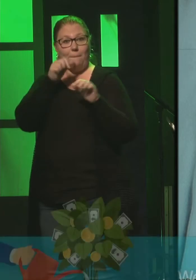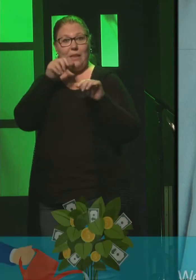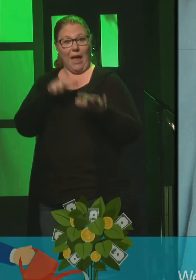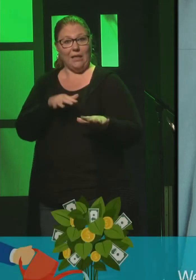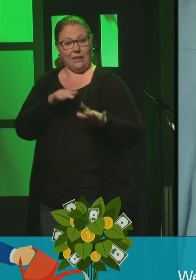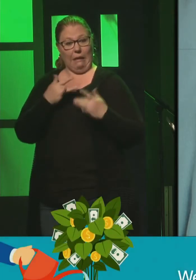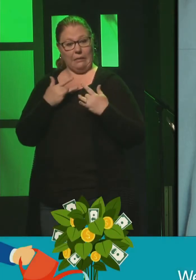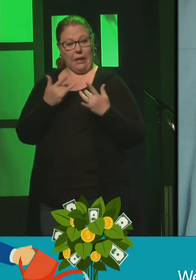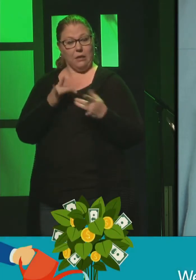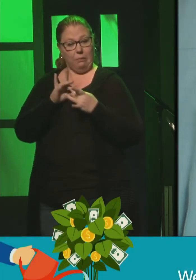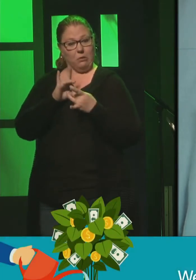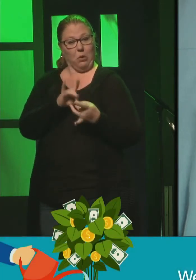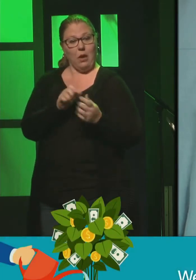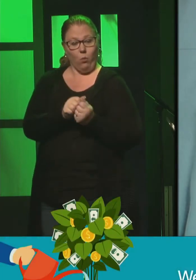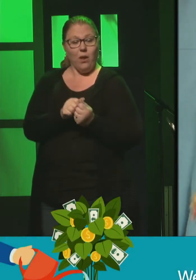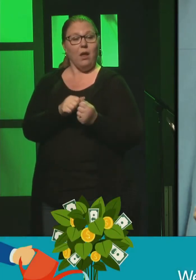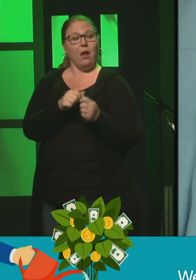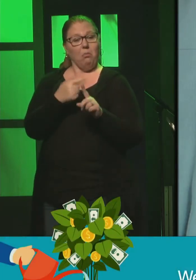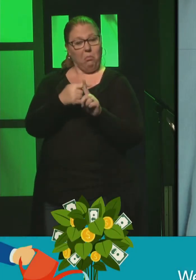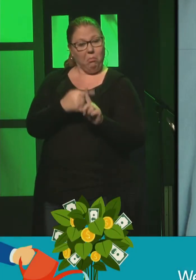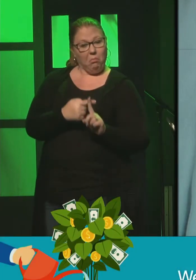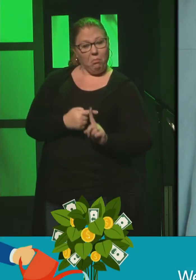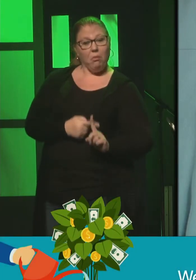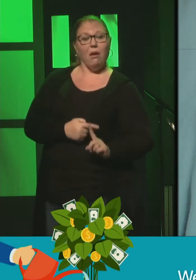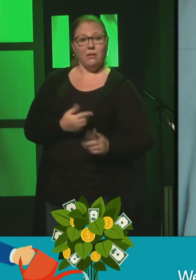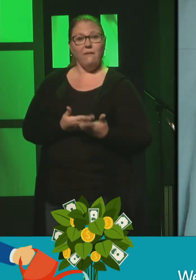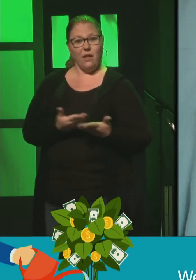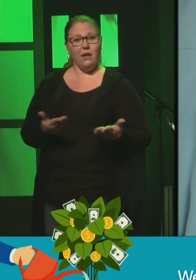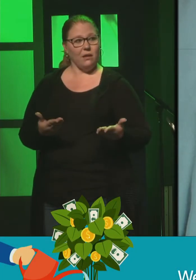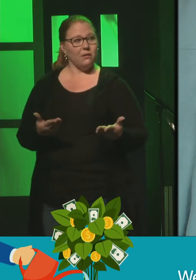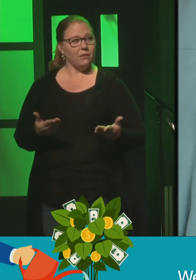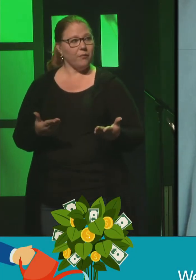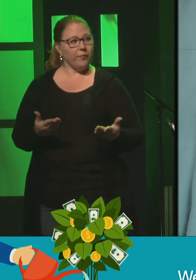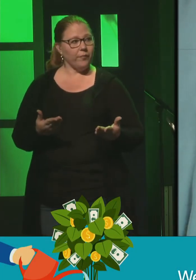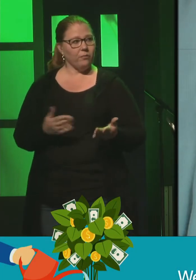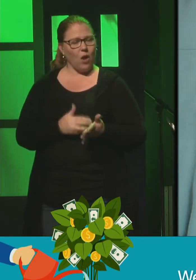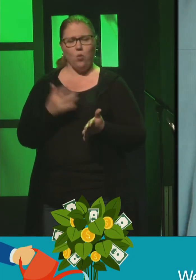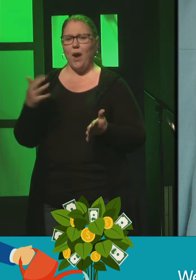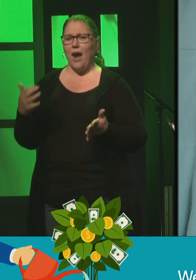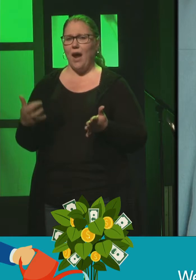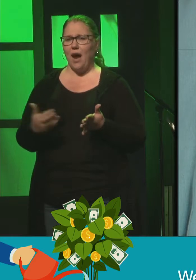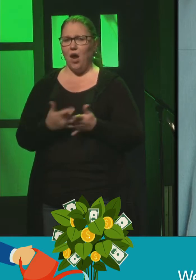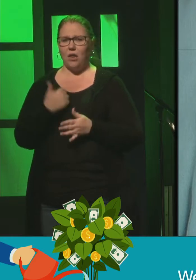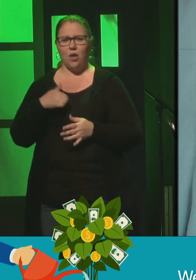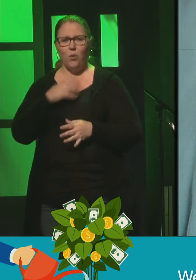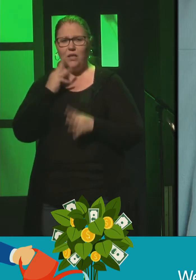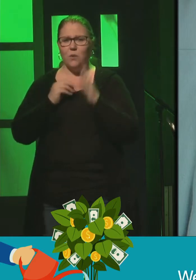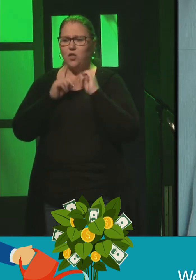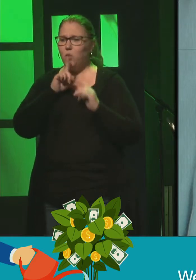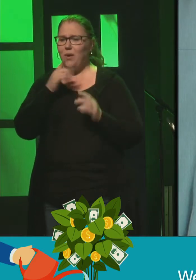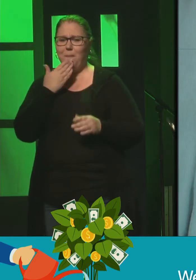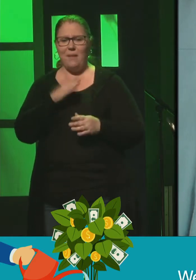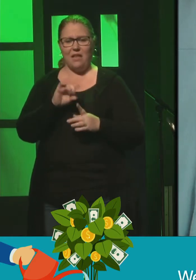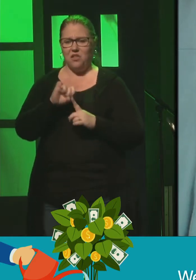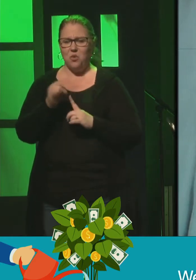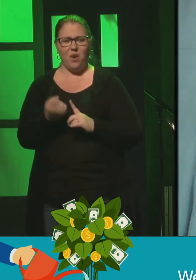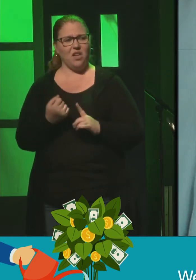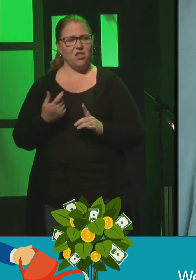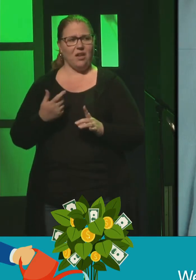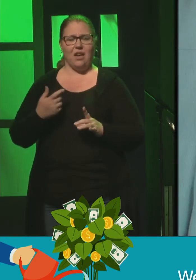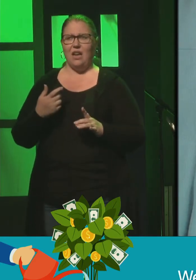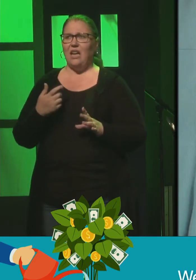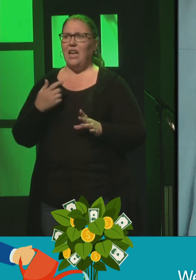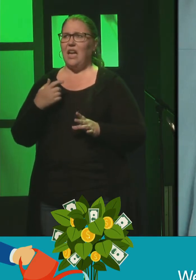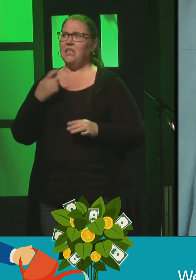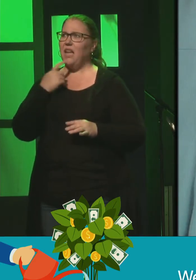blessed, tends to be associated with good stuff, right? Rarely do we walk through a really bad circumstance and be like, I'm just so